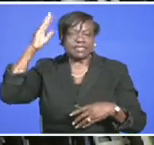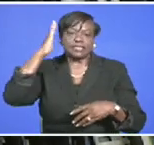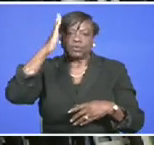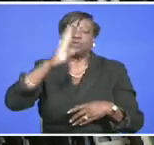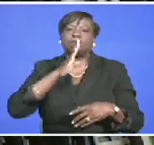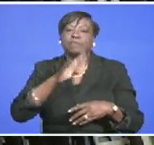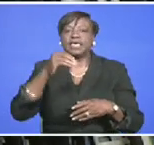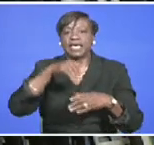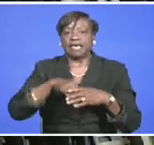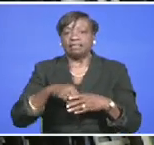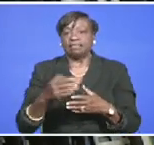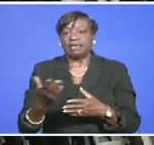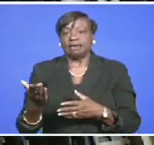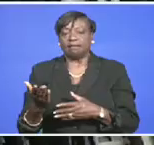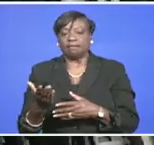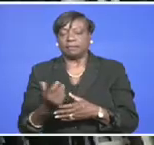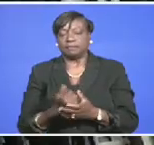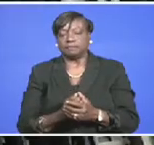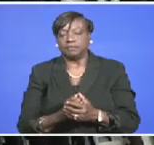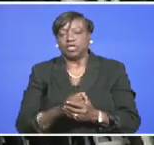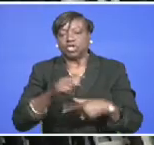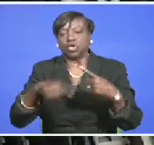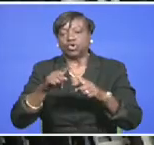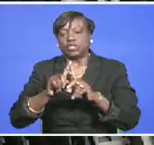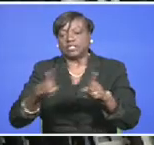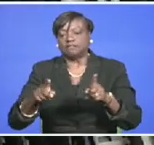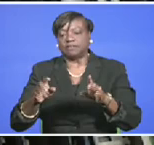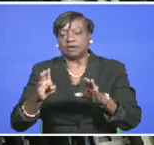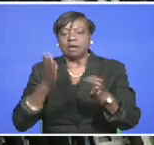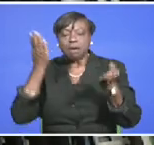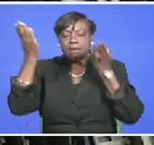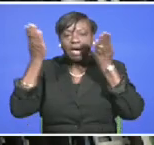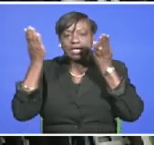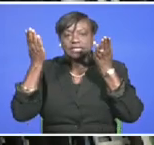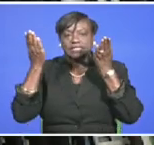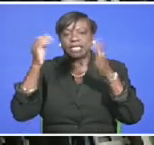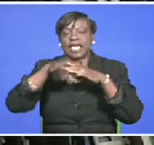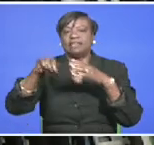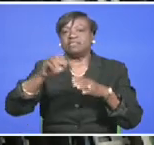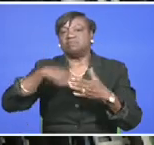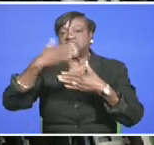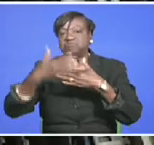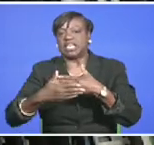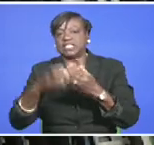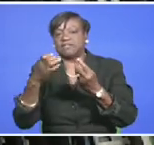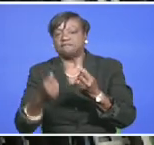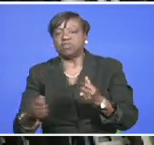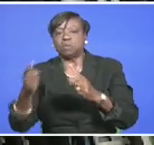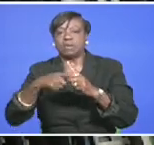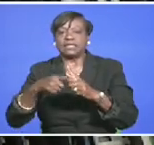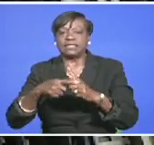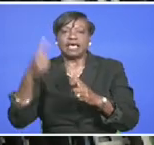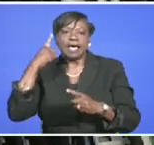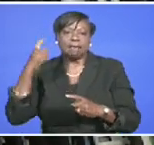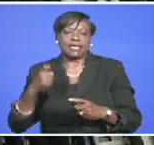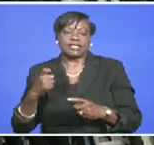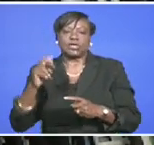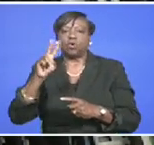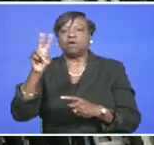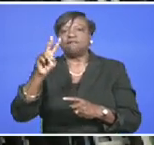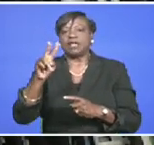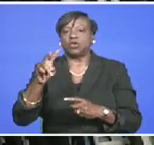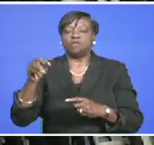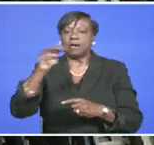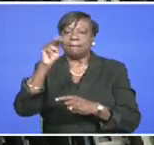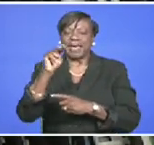some markets and heighten the awareness. I'm slated in the next several months to be in between Mexico, Vancouver,